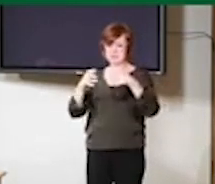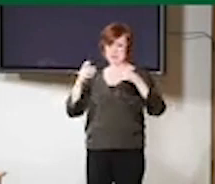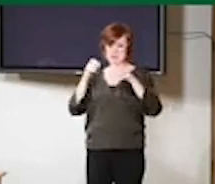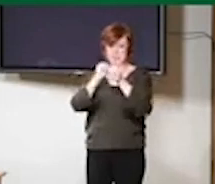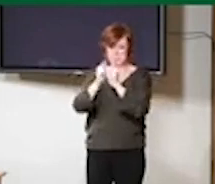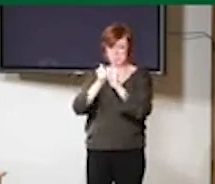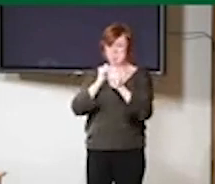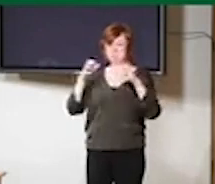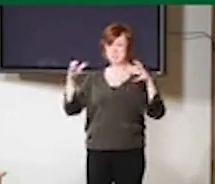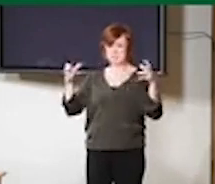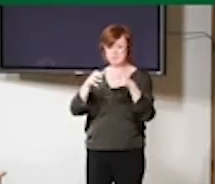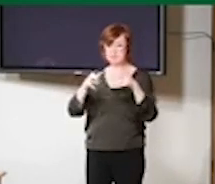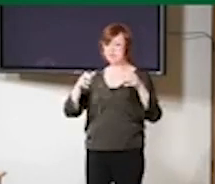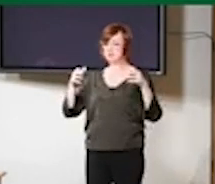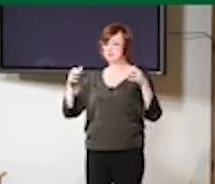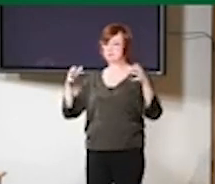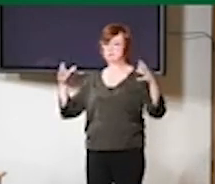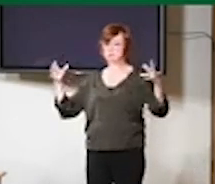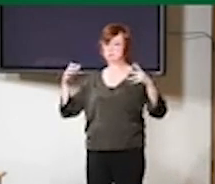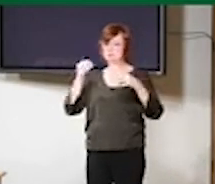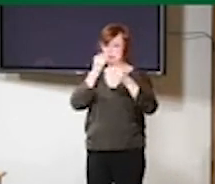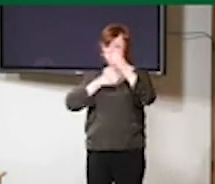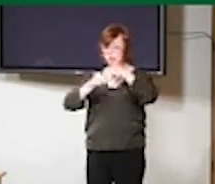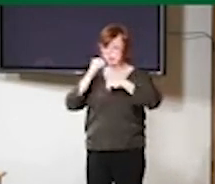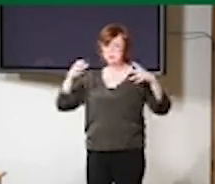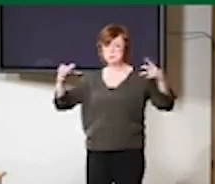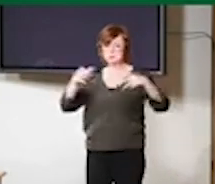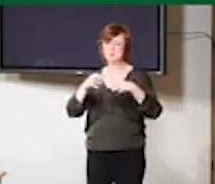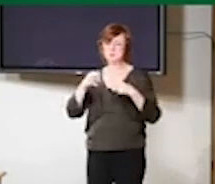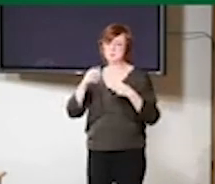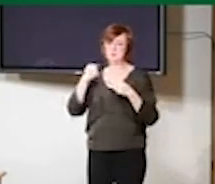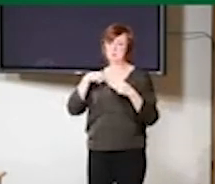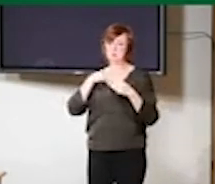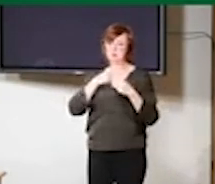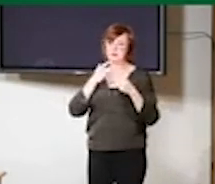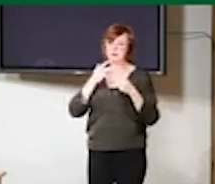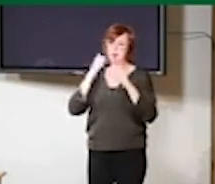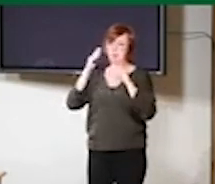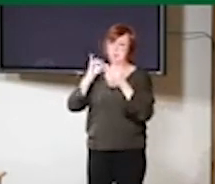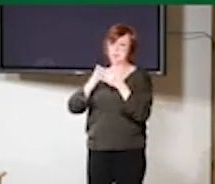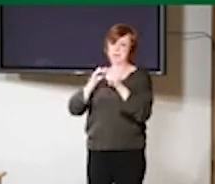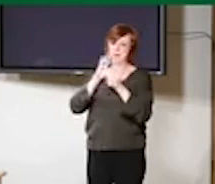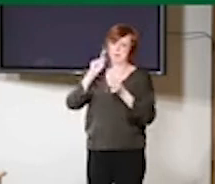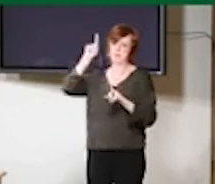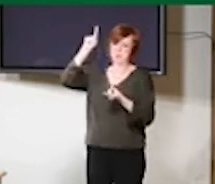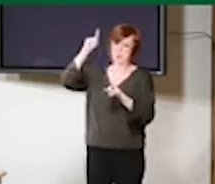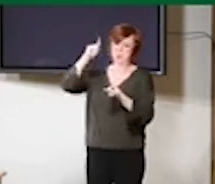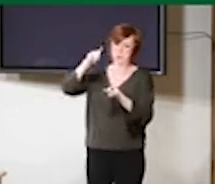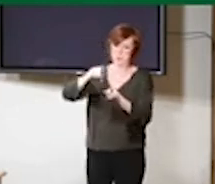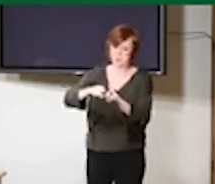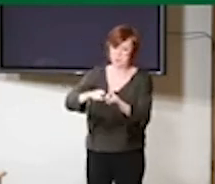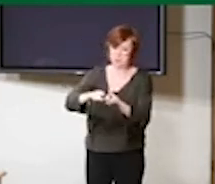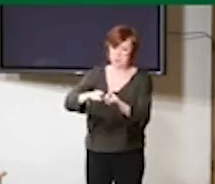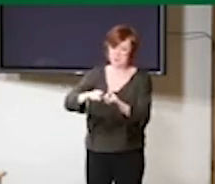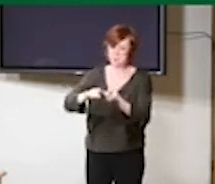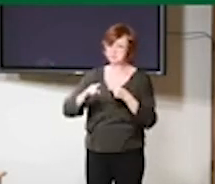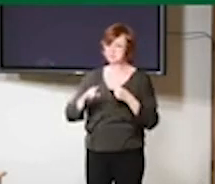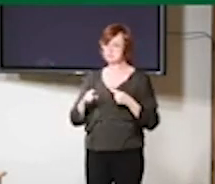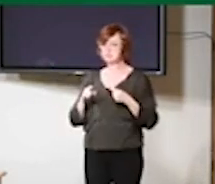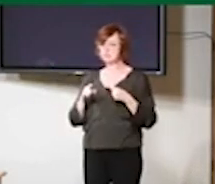happening. And we really want all of us to play a role in minimizing community transmission.